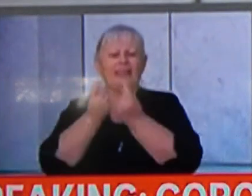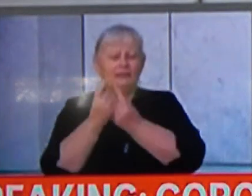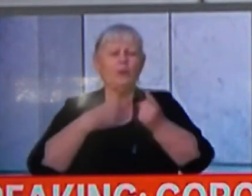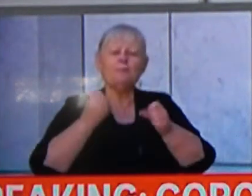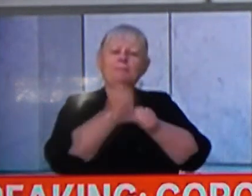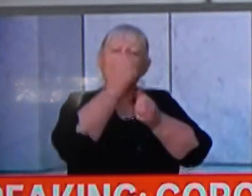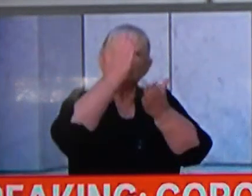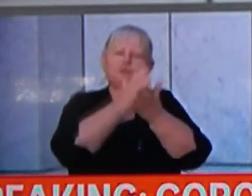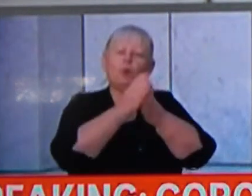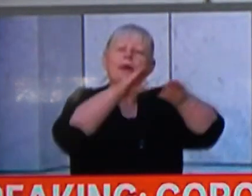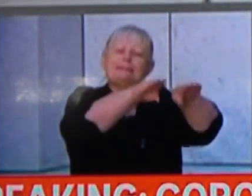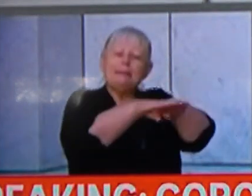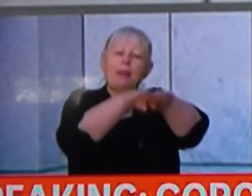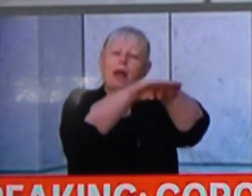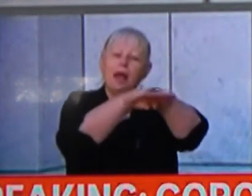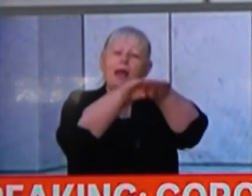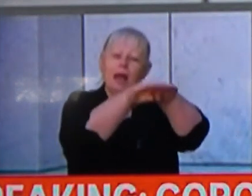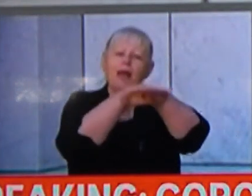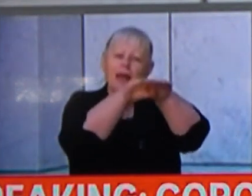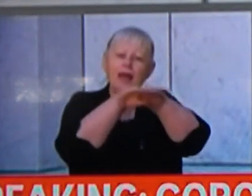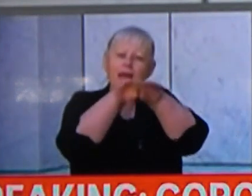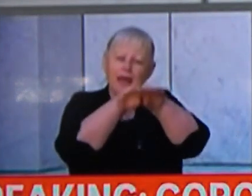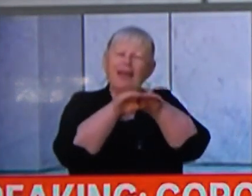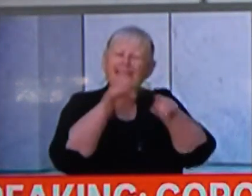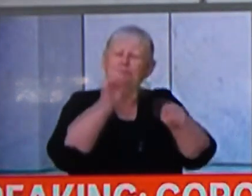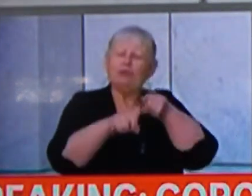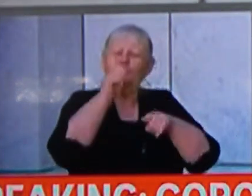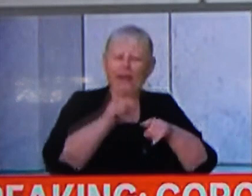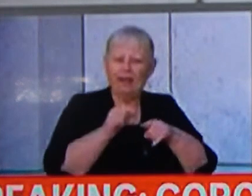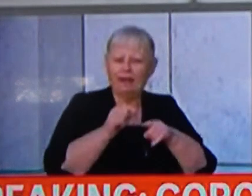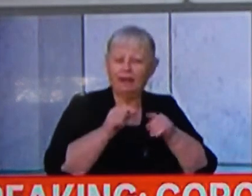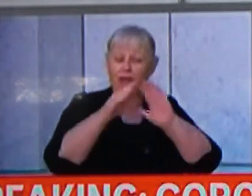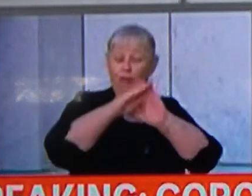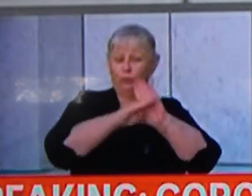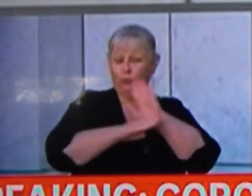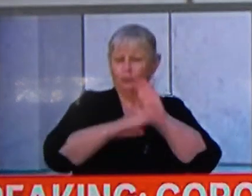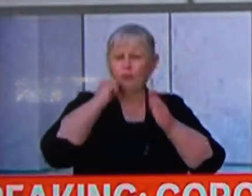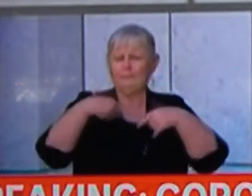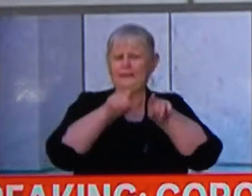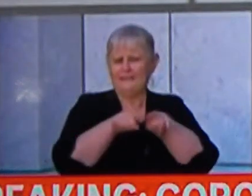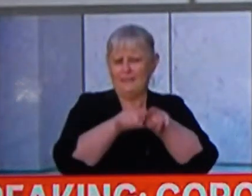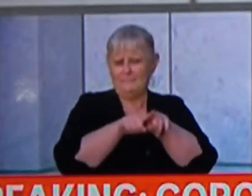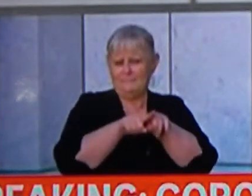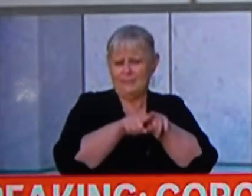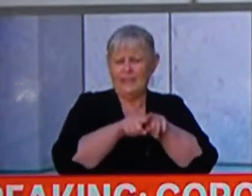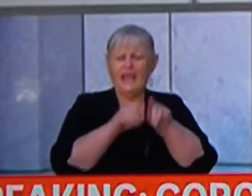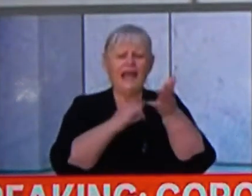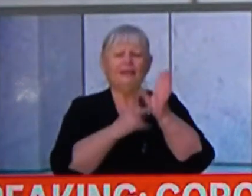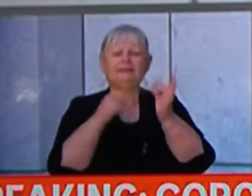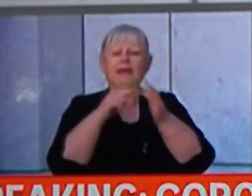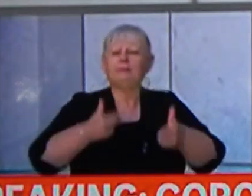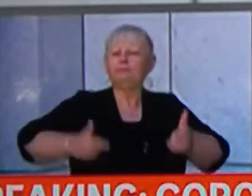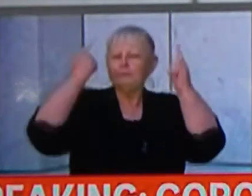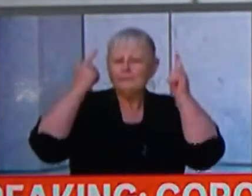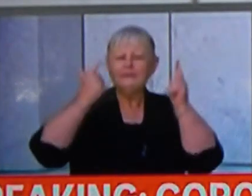to ensure that there is a consistent, as far as possible, set of measures, a set of tools that state premiers and chief ministers